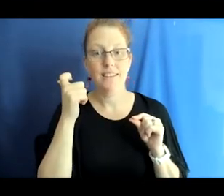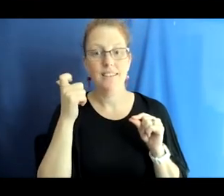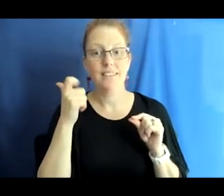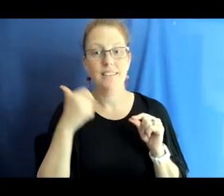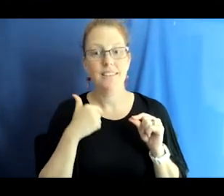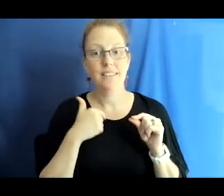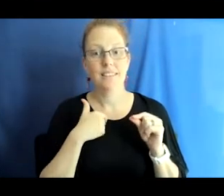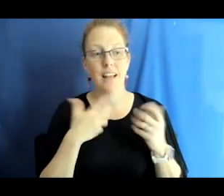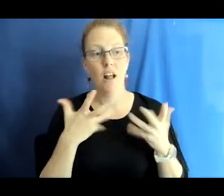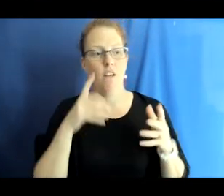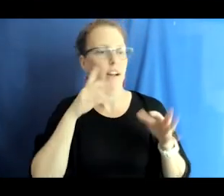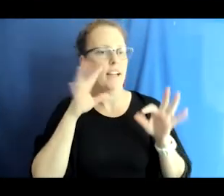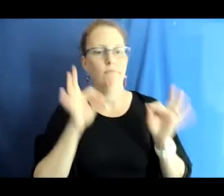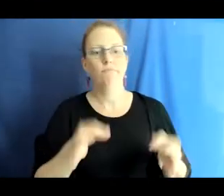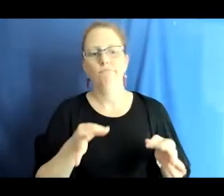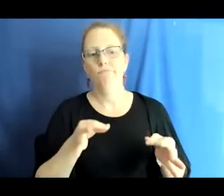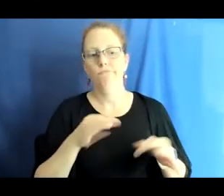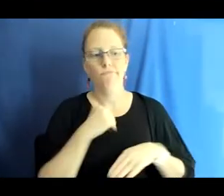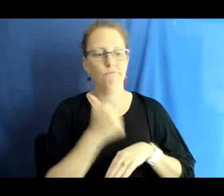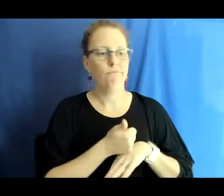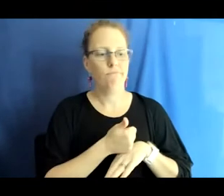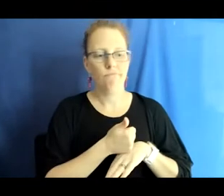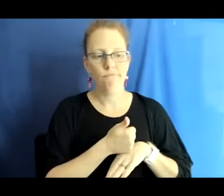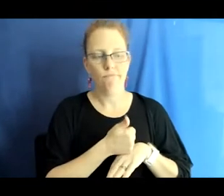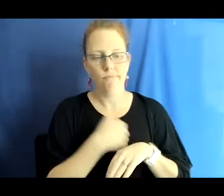I had already sort of decided that